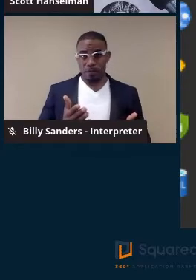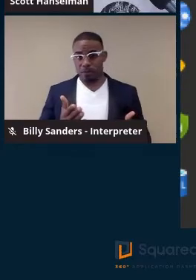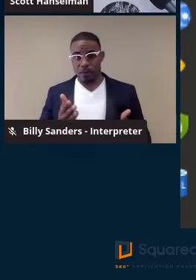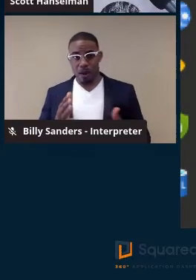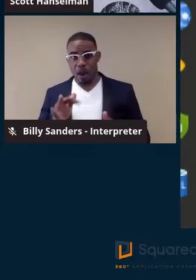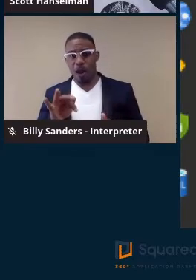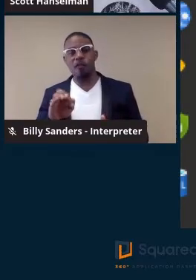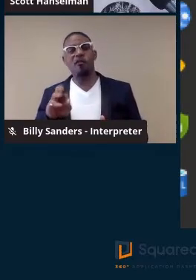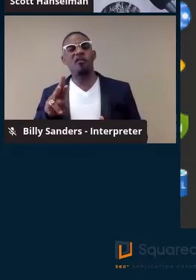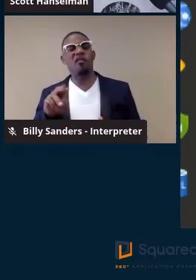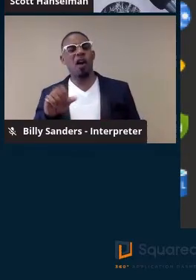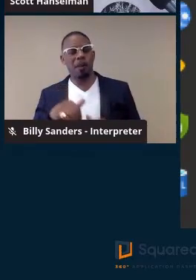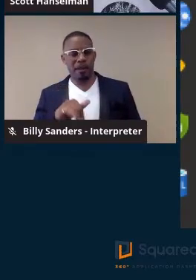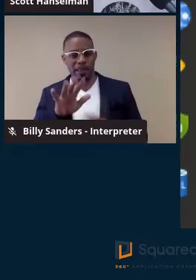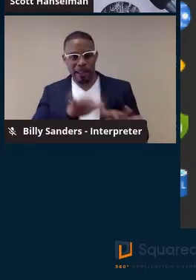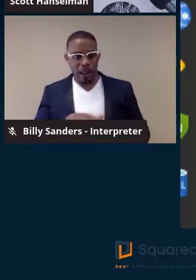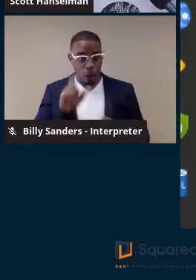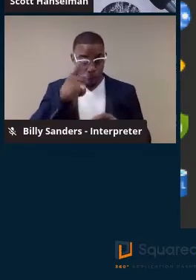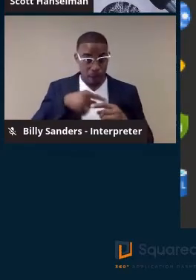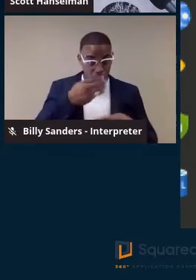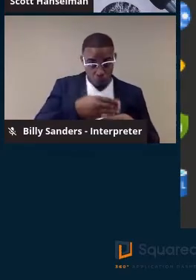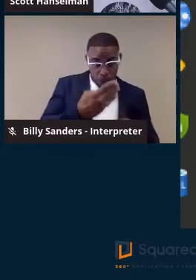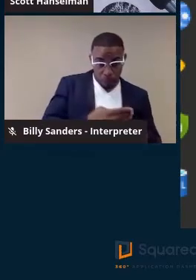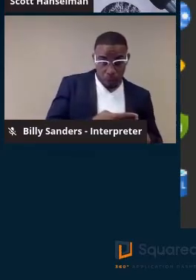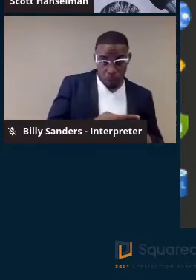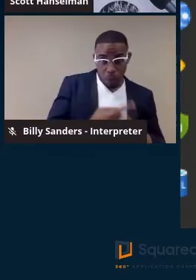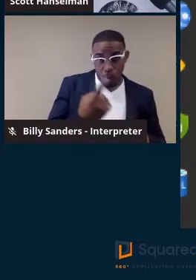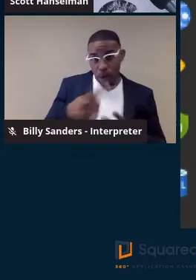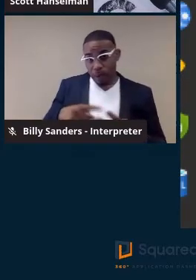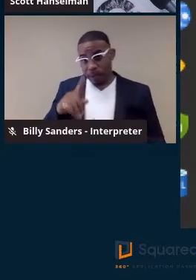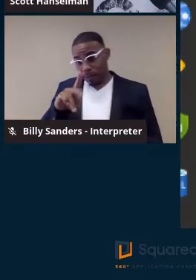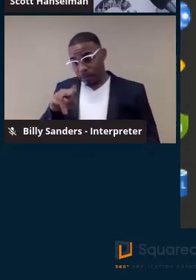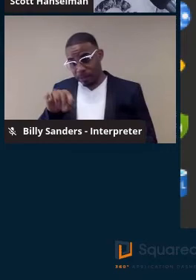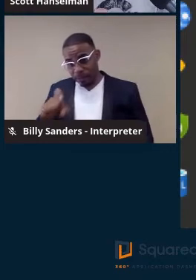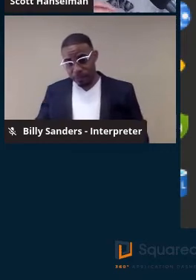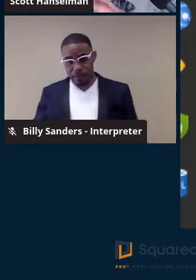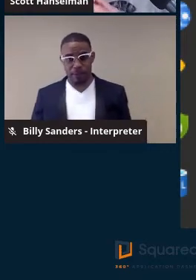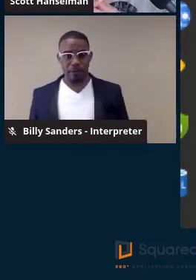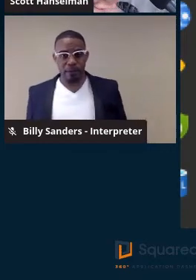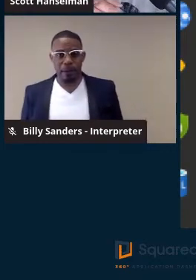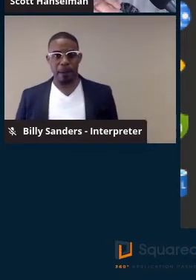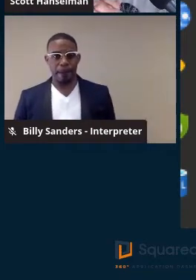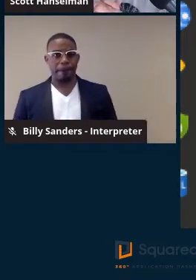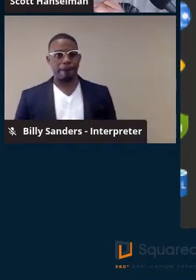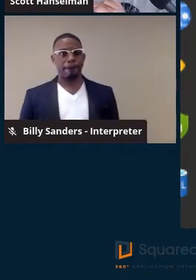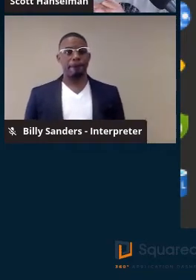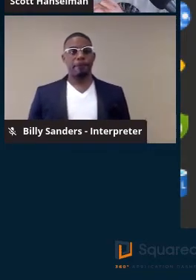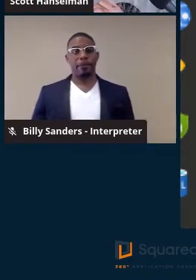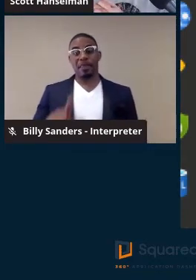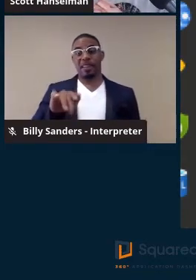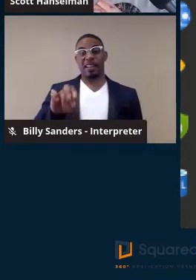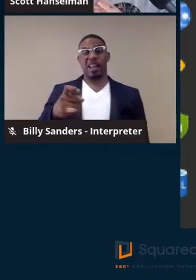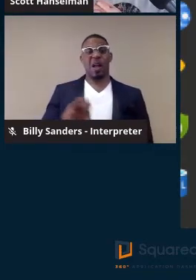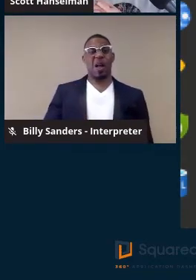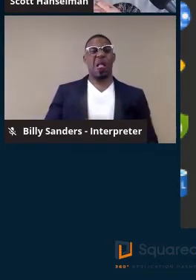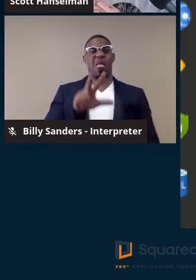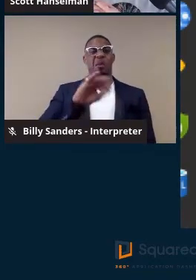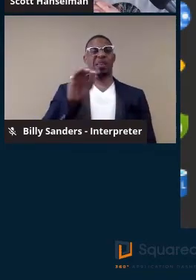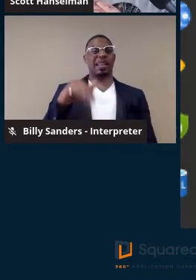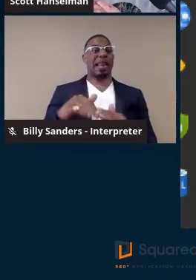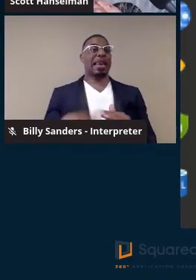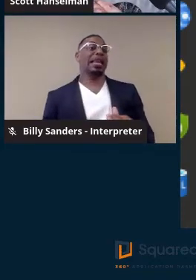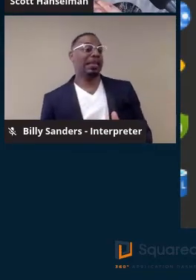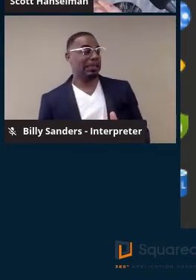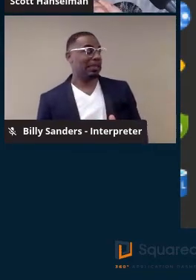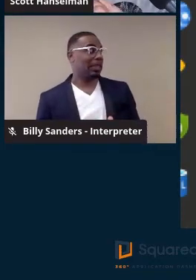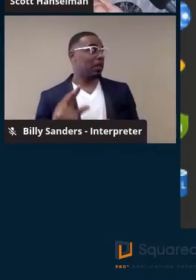here. One is Windows and one is Linux. The Linux one costs 30% less, and